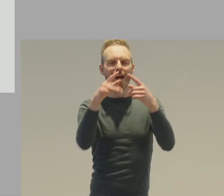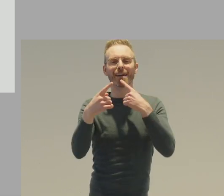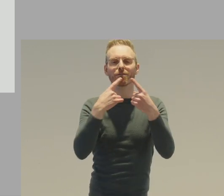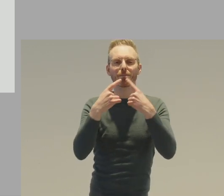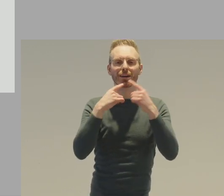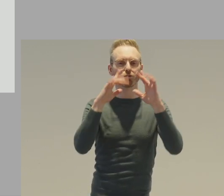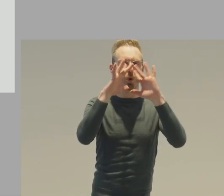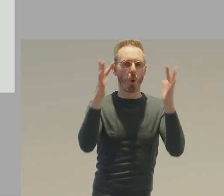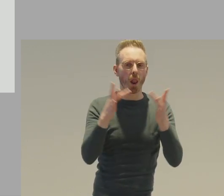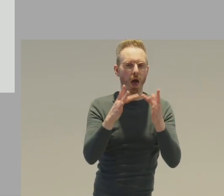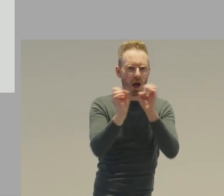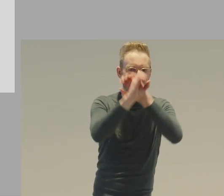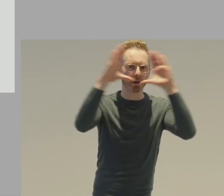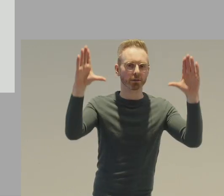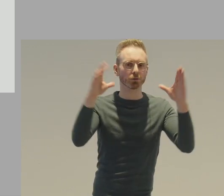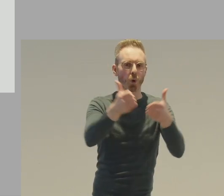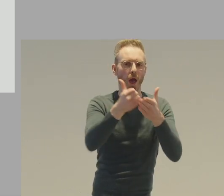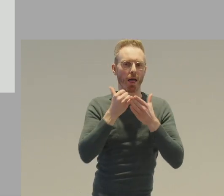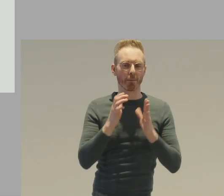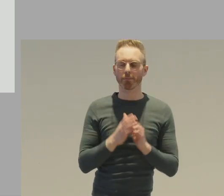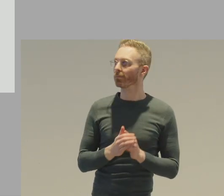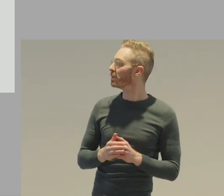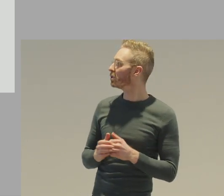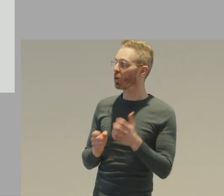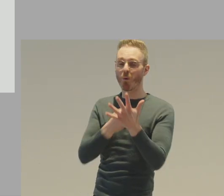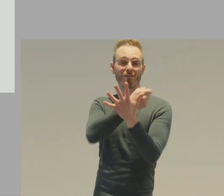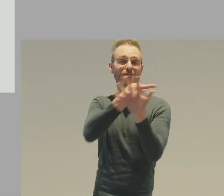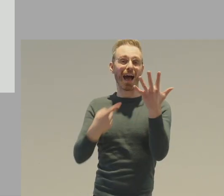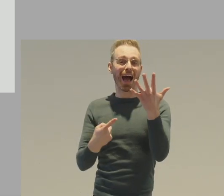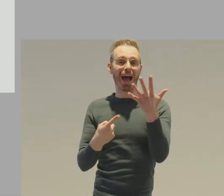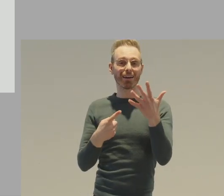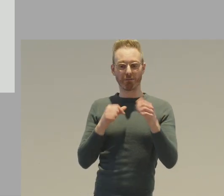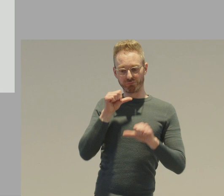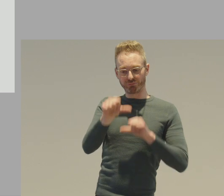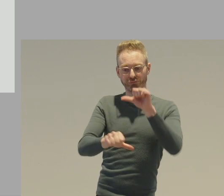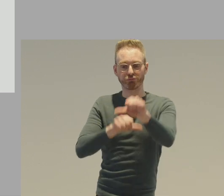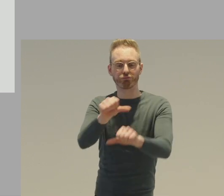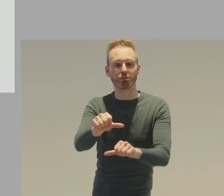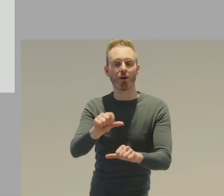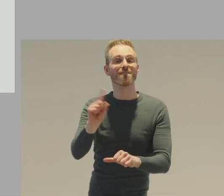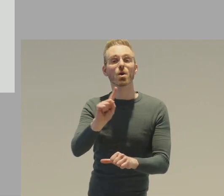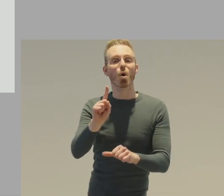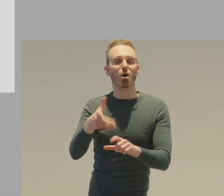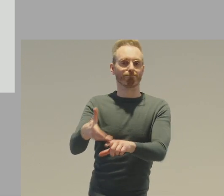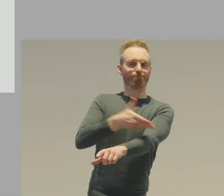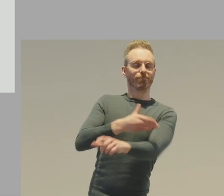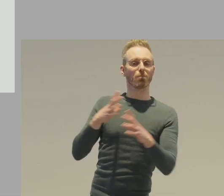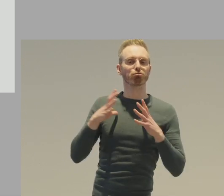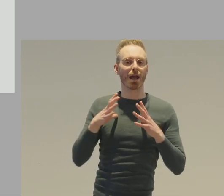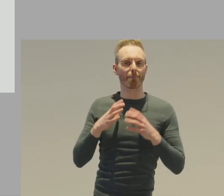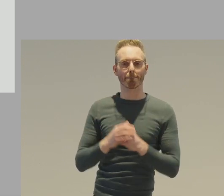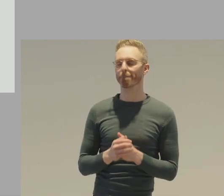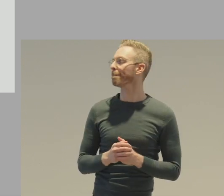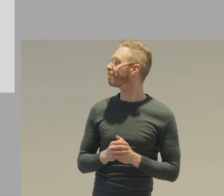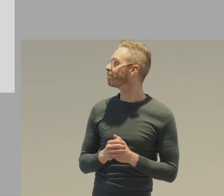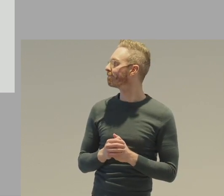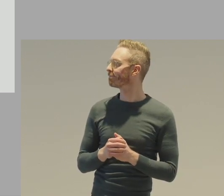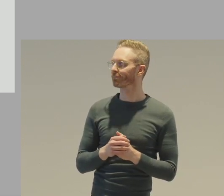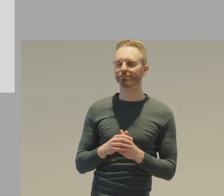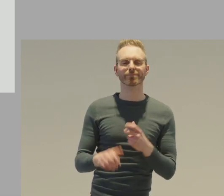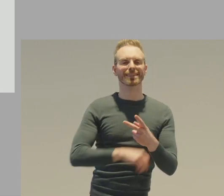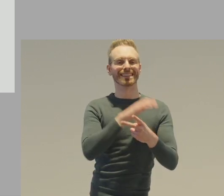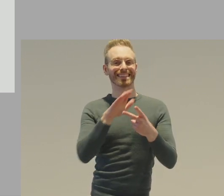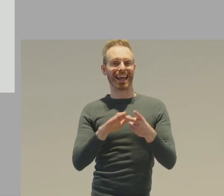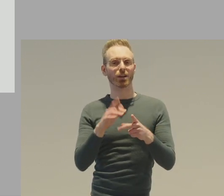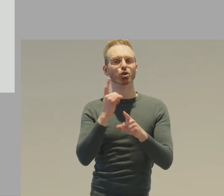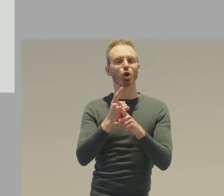to. So that's the 5 bits of prep that I would think about. The next bit are the rules. What do we need to